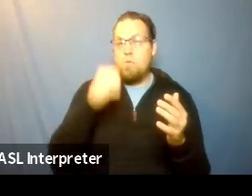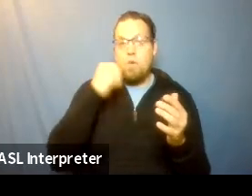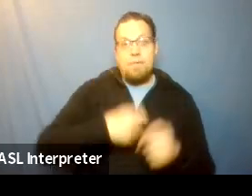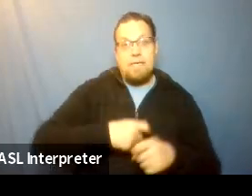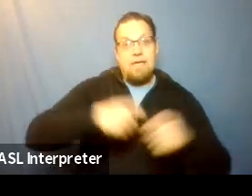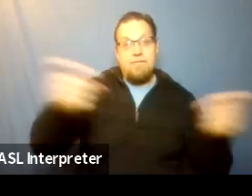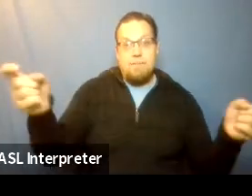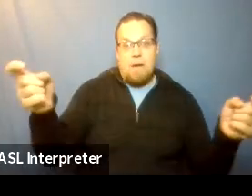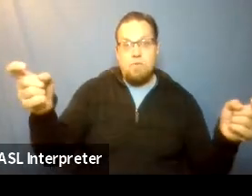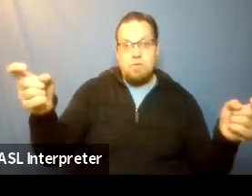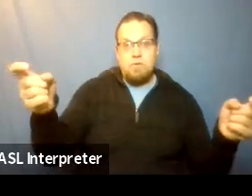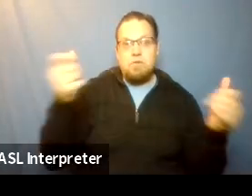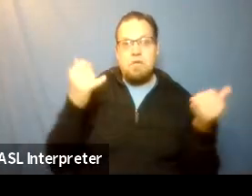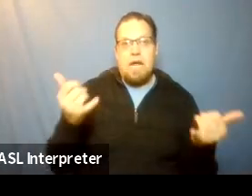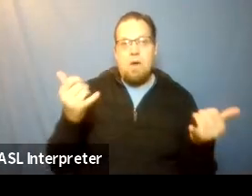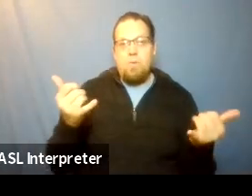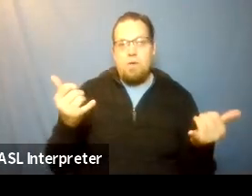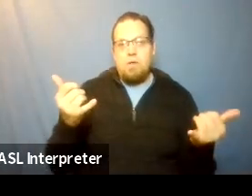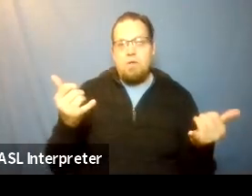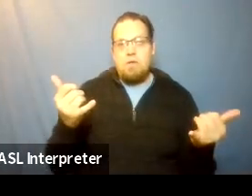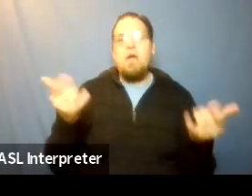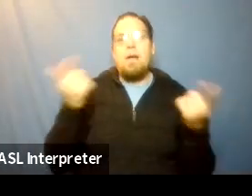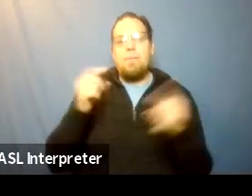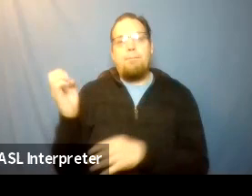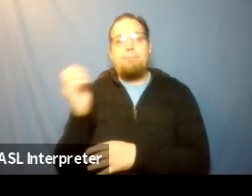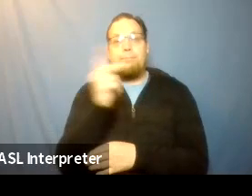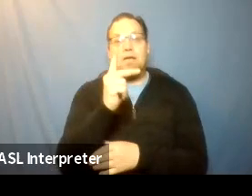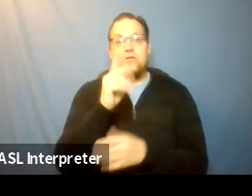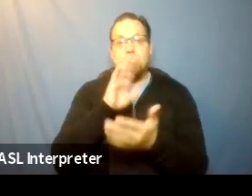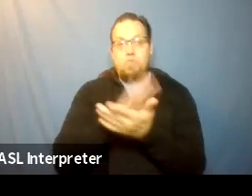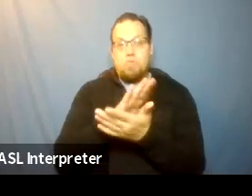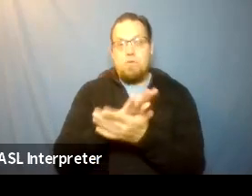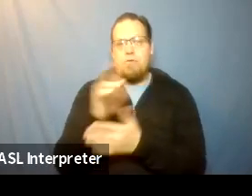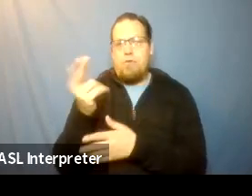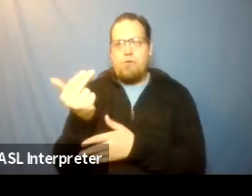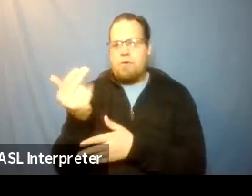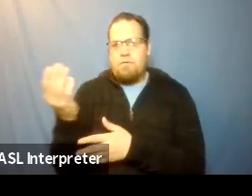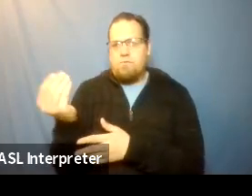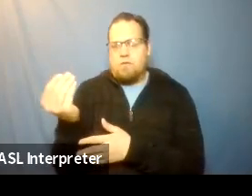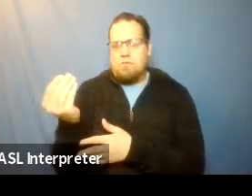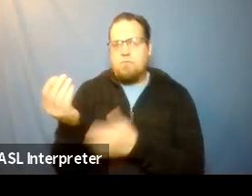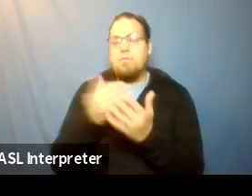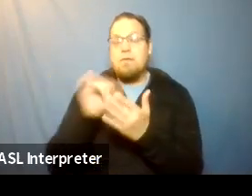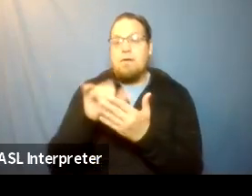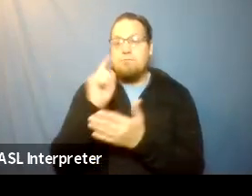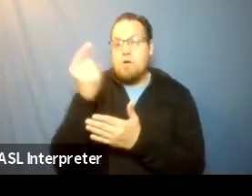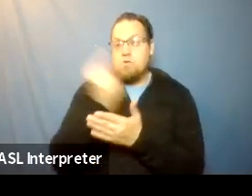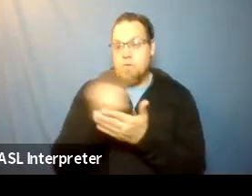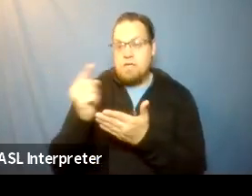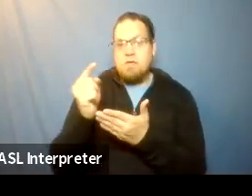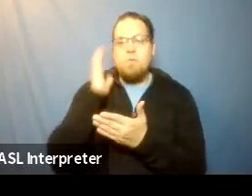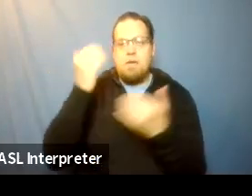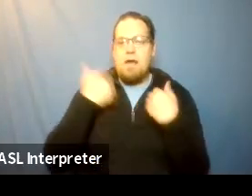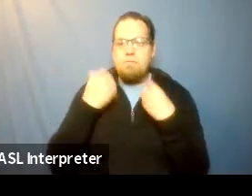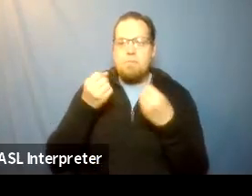distributing them now. They would, when they return to school on the 13th or 14th or that first week of Q4, then we'll have the opportunity to